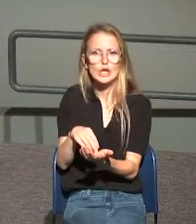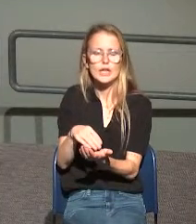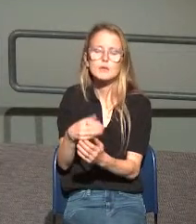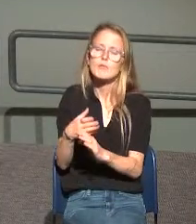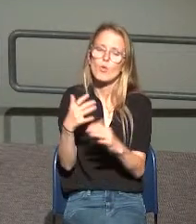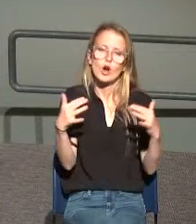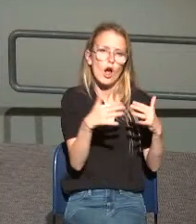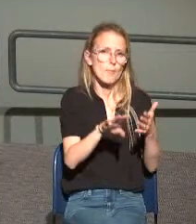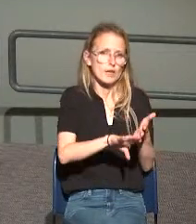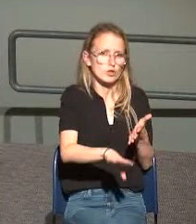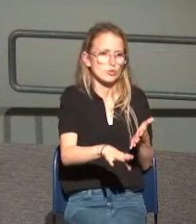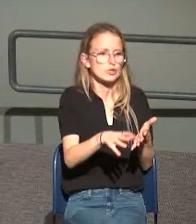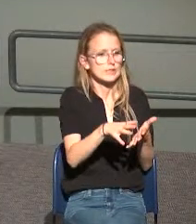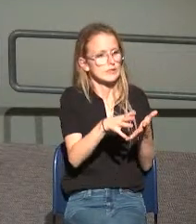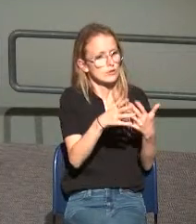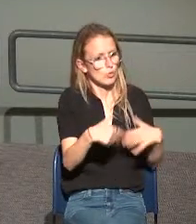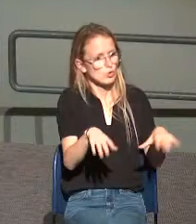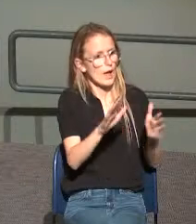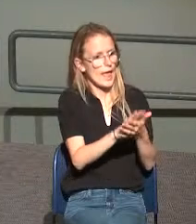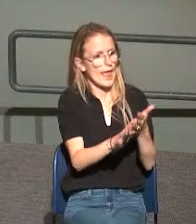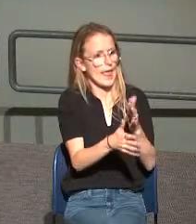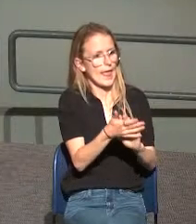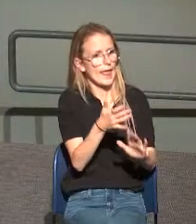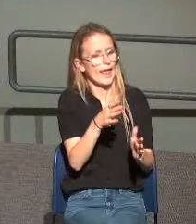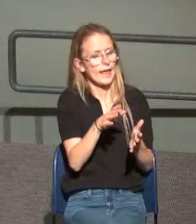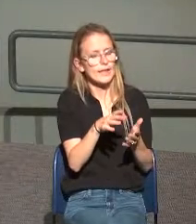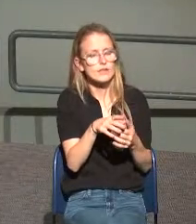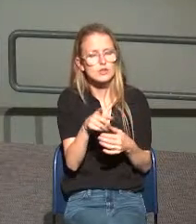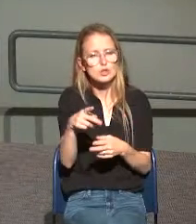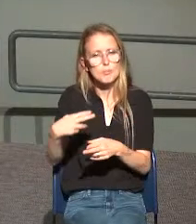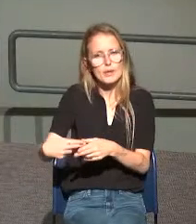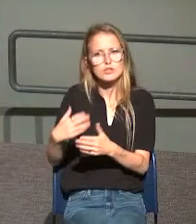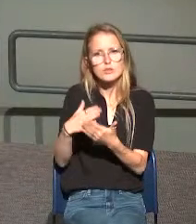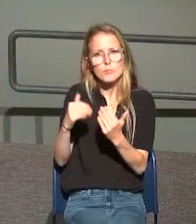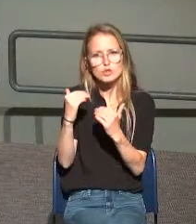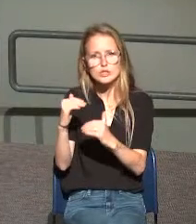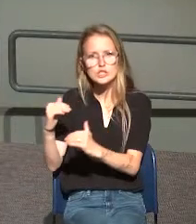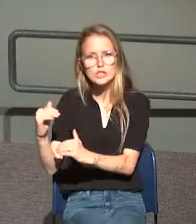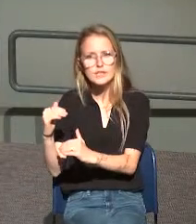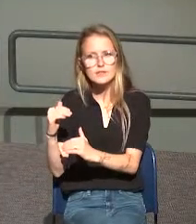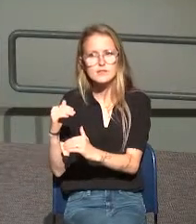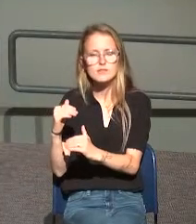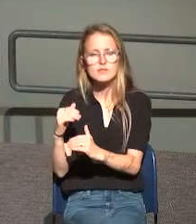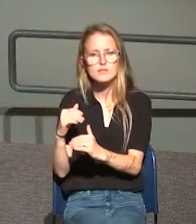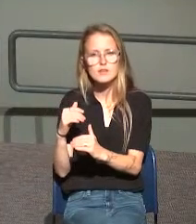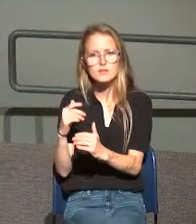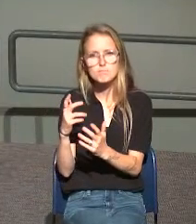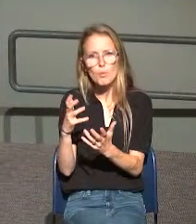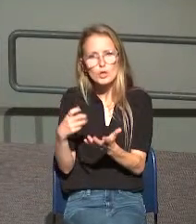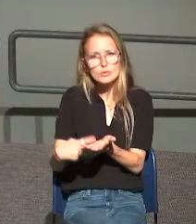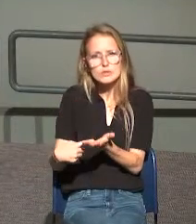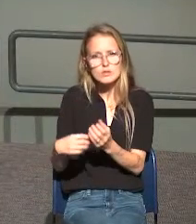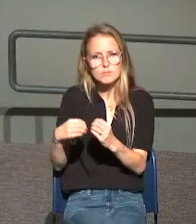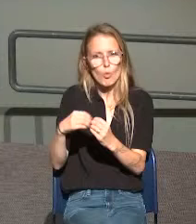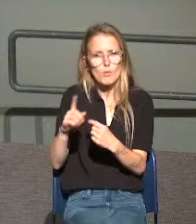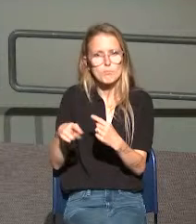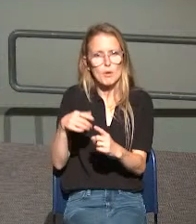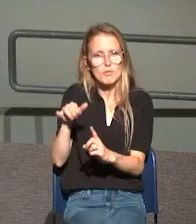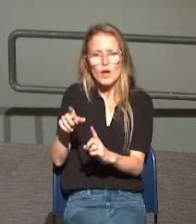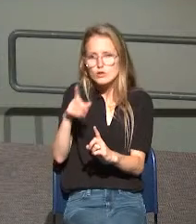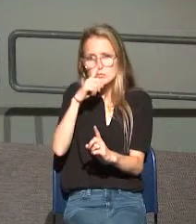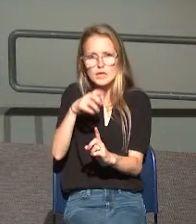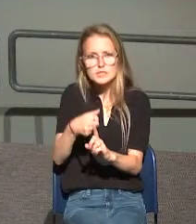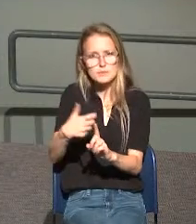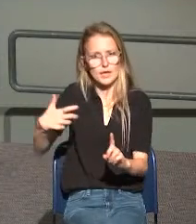goes away. And you mentioned a minute ago some of the restrictions that they had, some of the limitations that they had. I want to drill down on that a little more. Can you expand on what